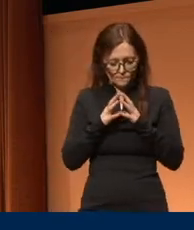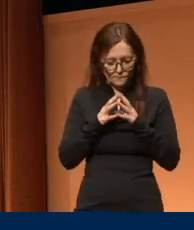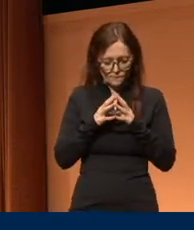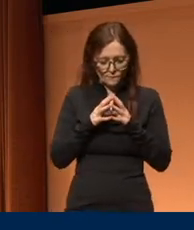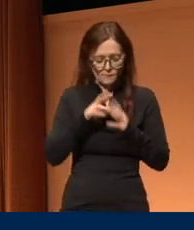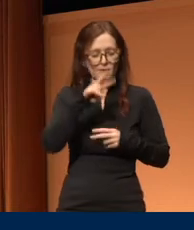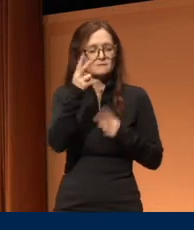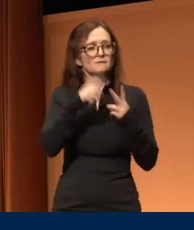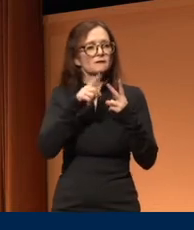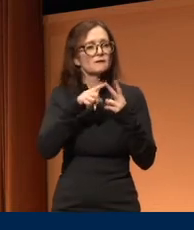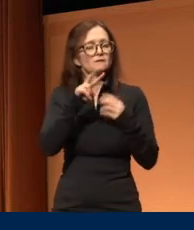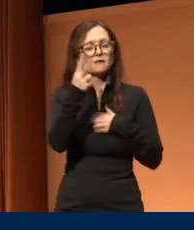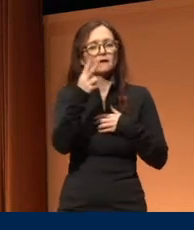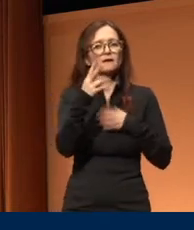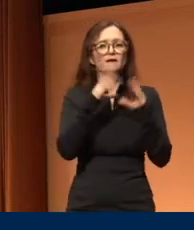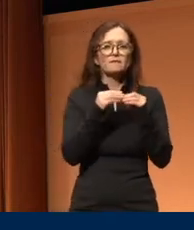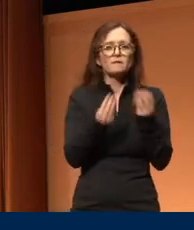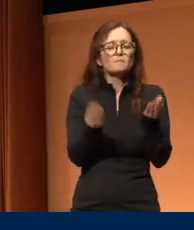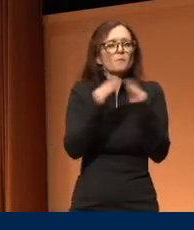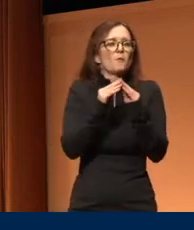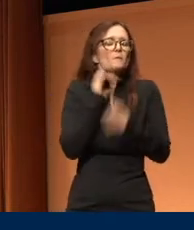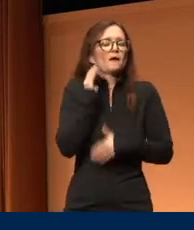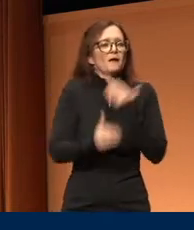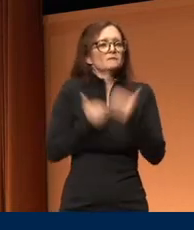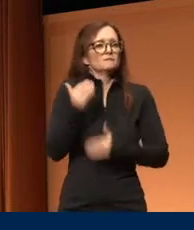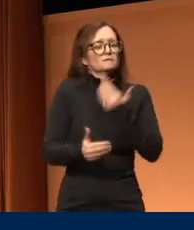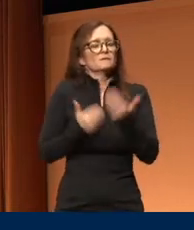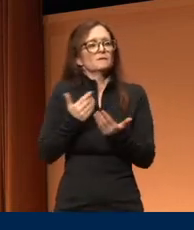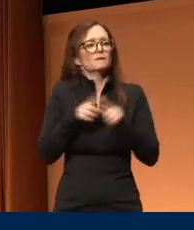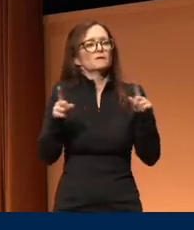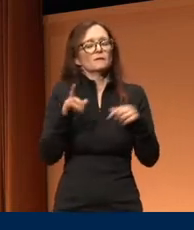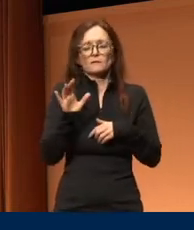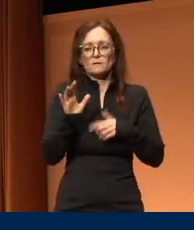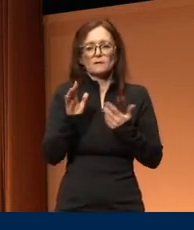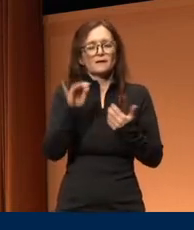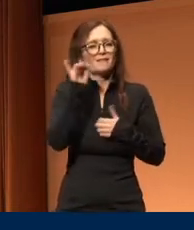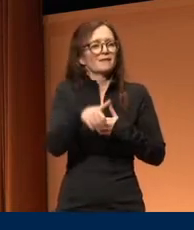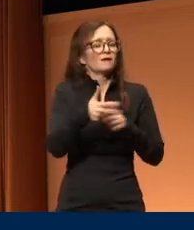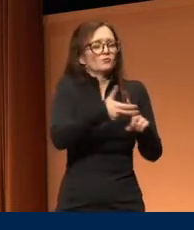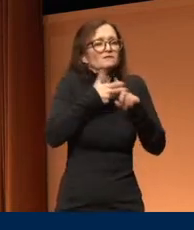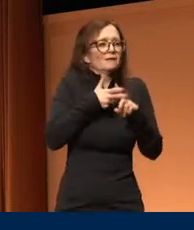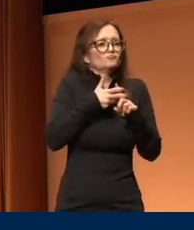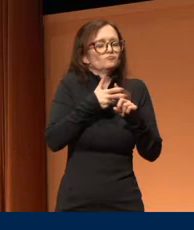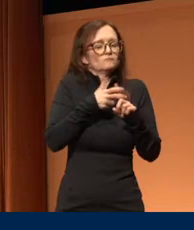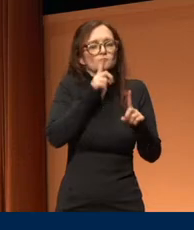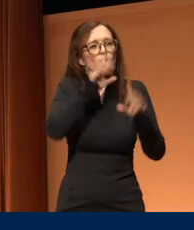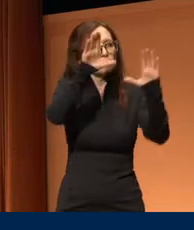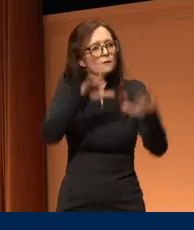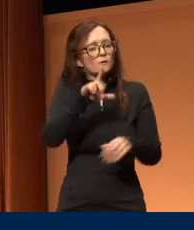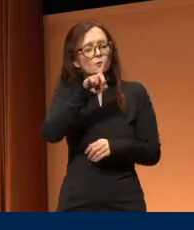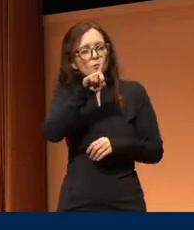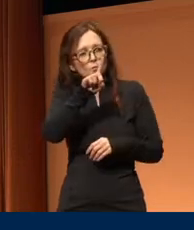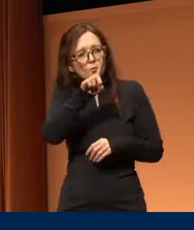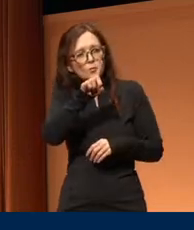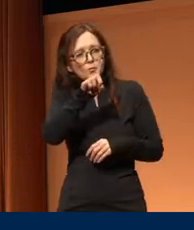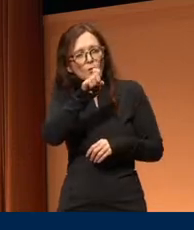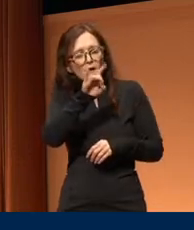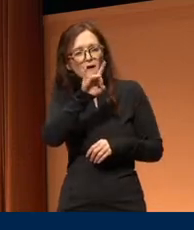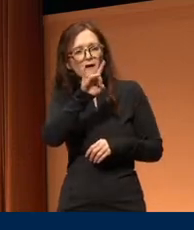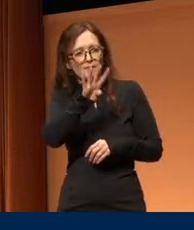The second convention was much better paced, and as a result, our retention rate was truly spectacular. 184 out